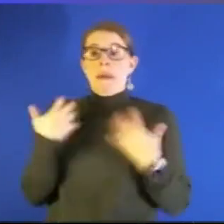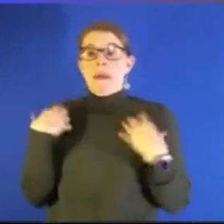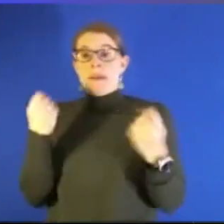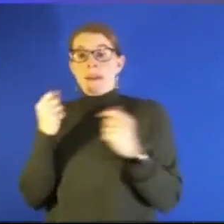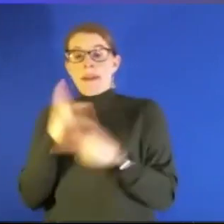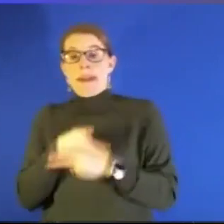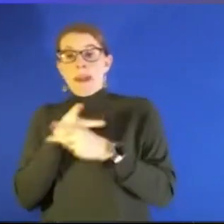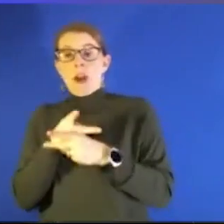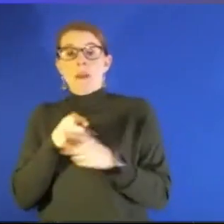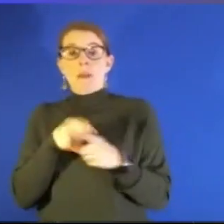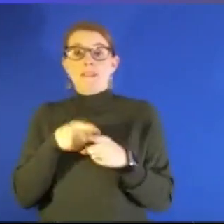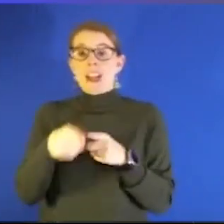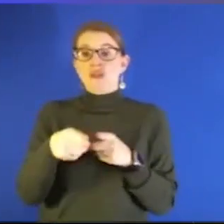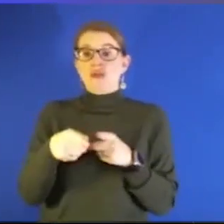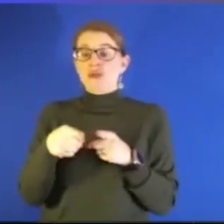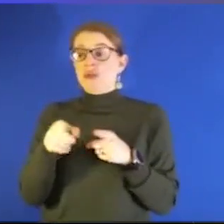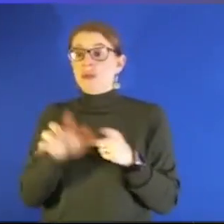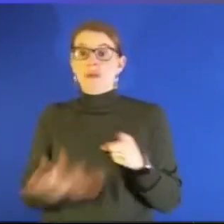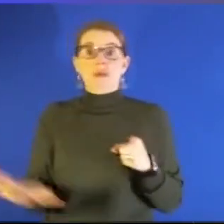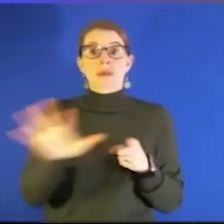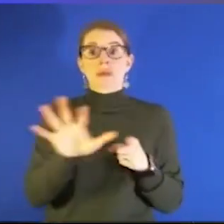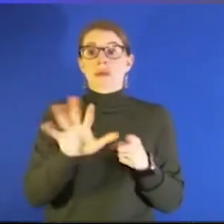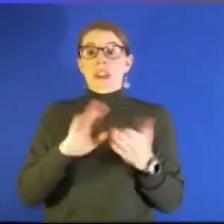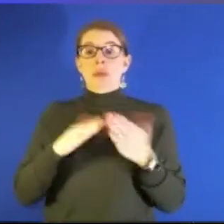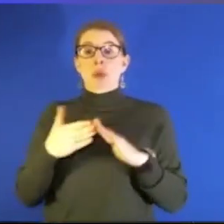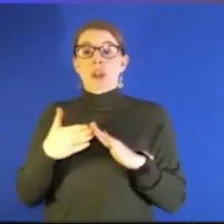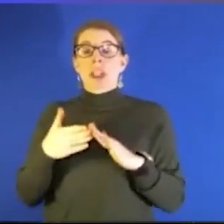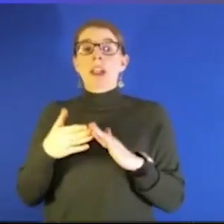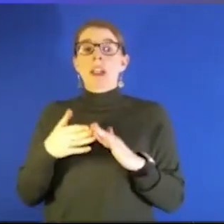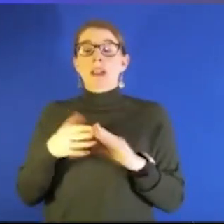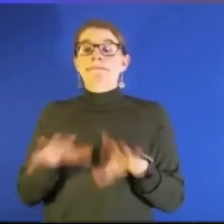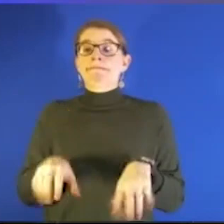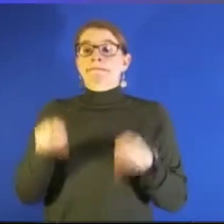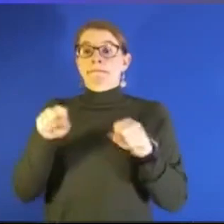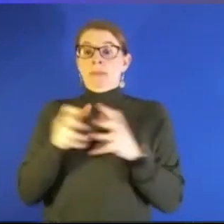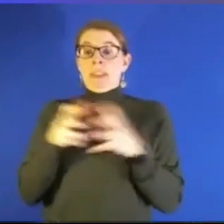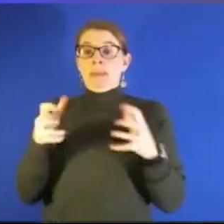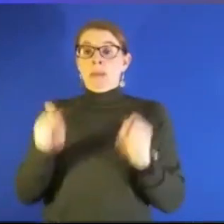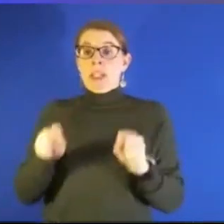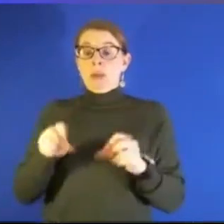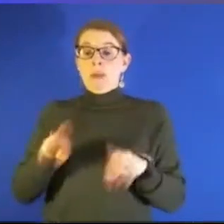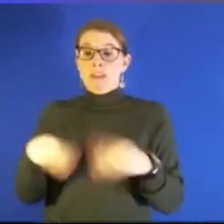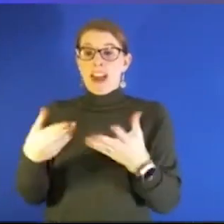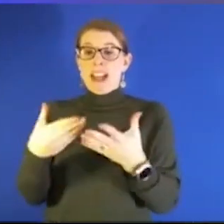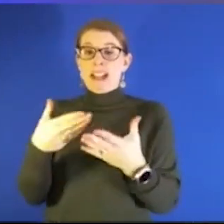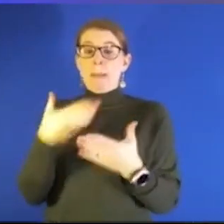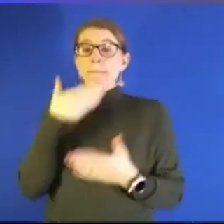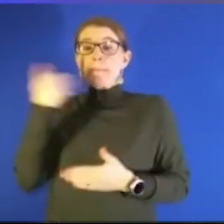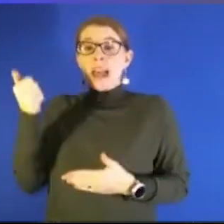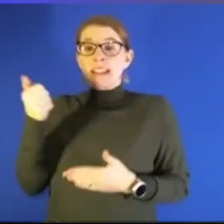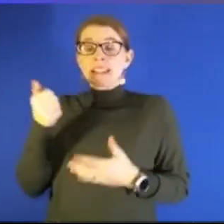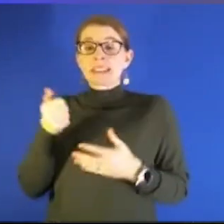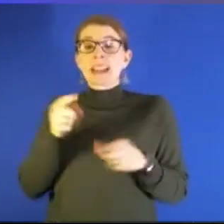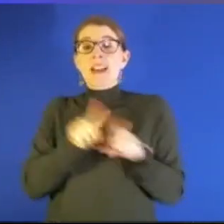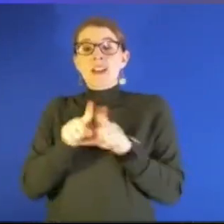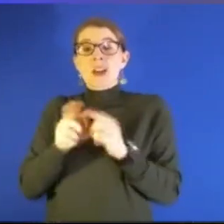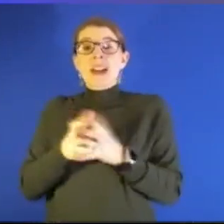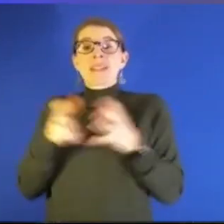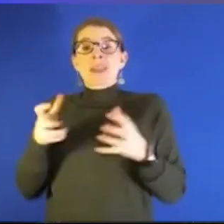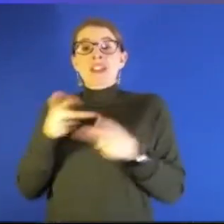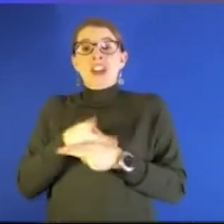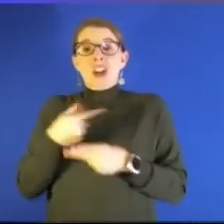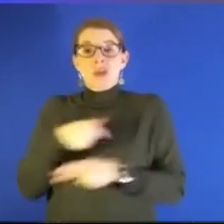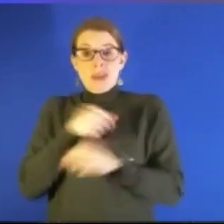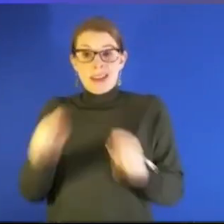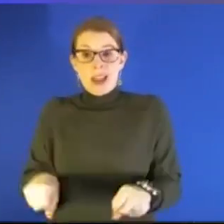across our community are doing everything possible to provide as much care and the very best care that we can. I think it's okay to